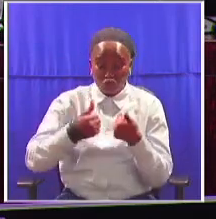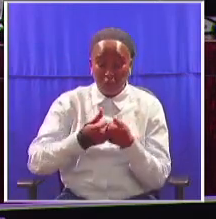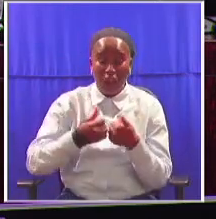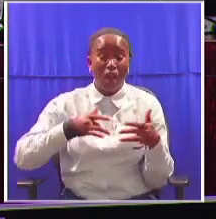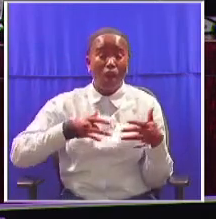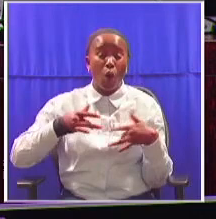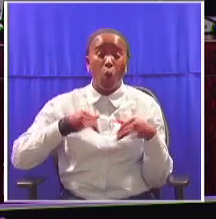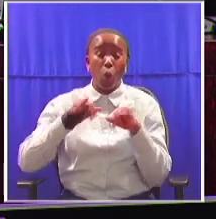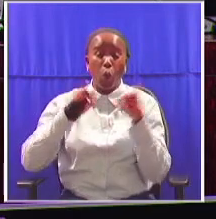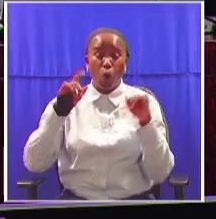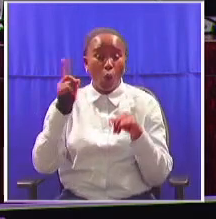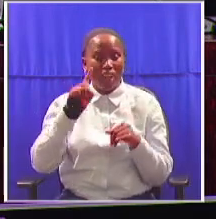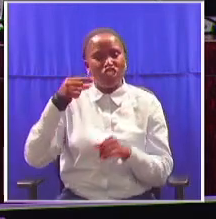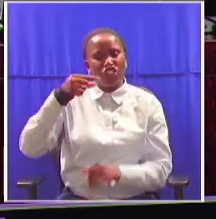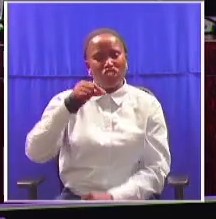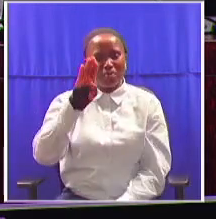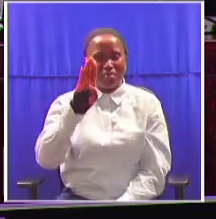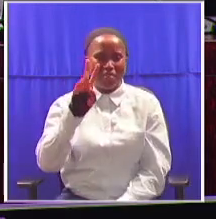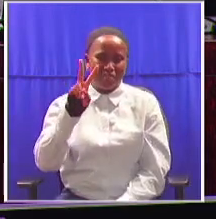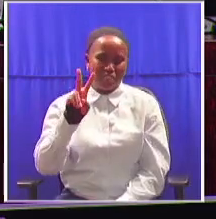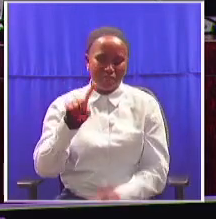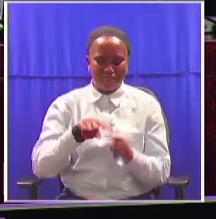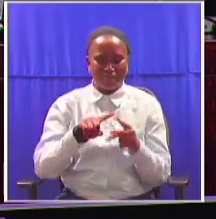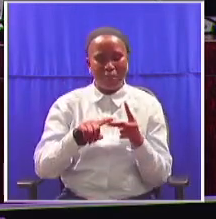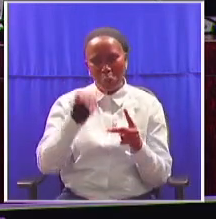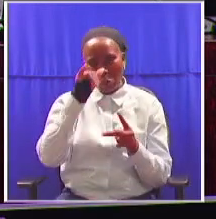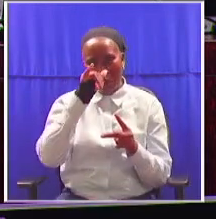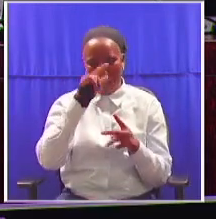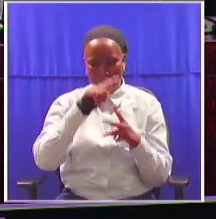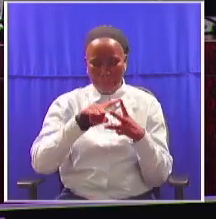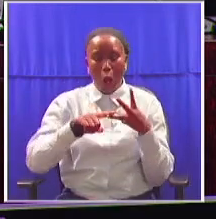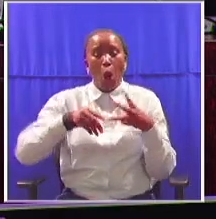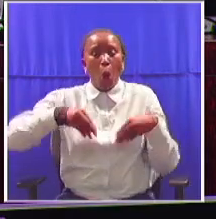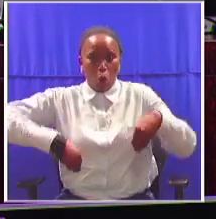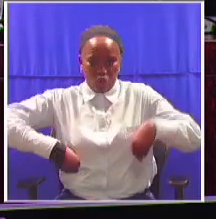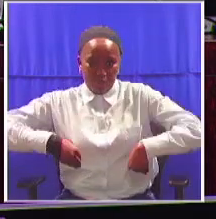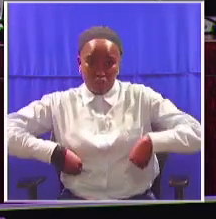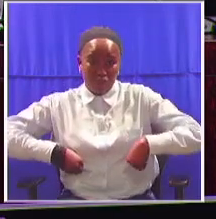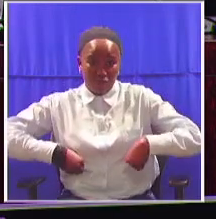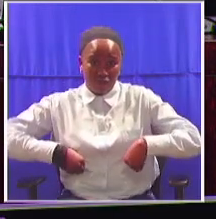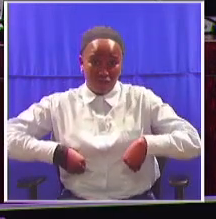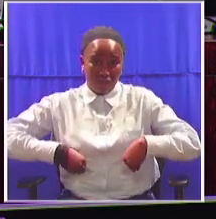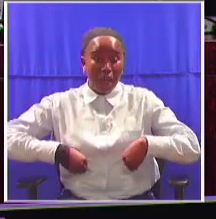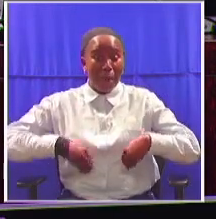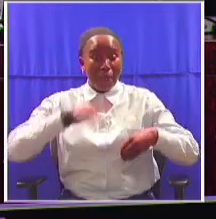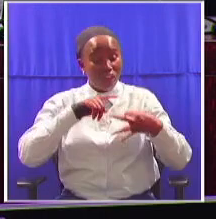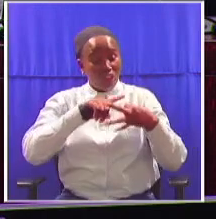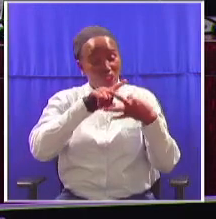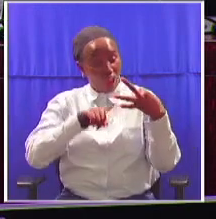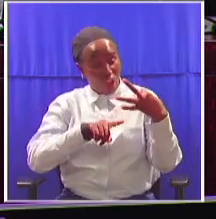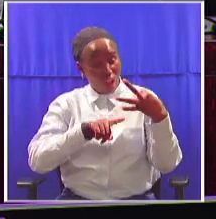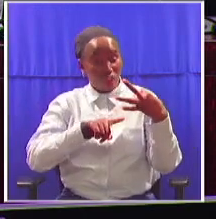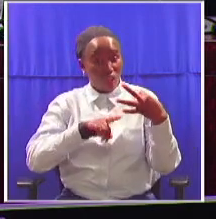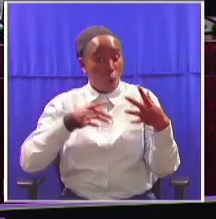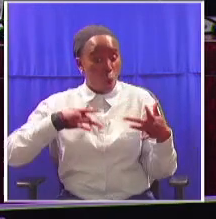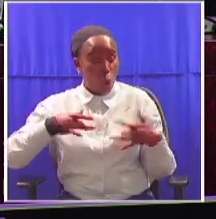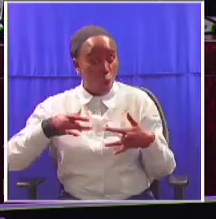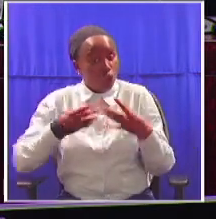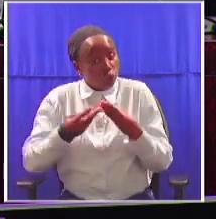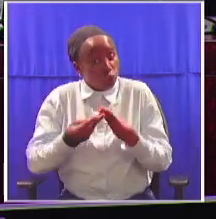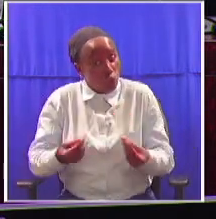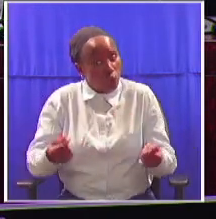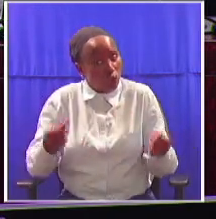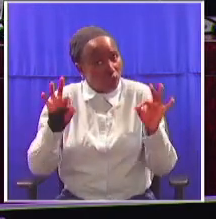corruption. If we are to effectively address these concerns, we